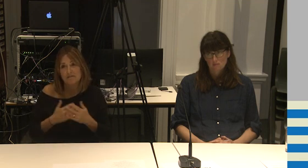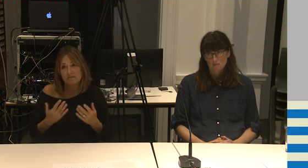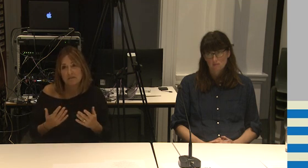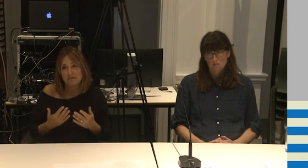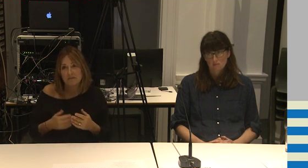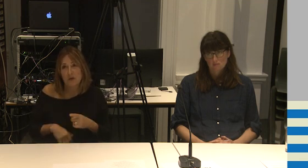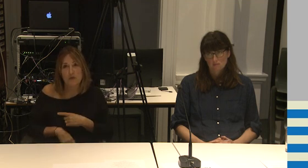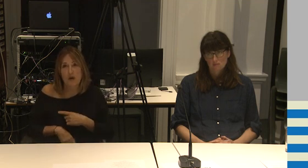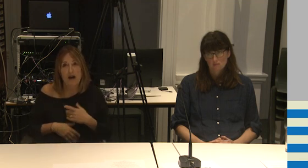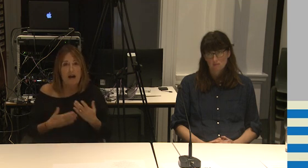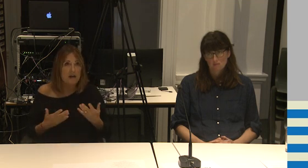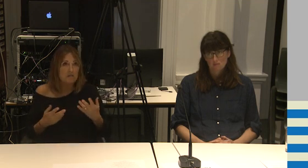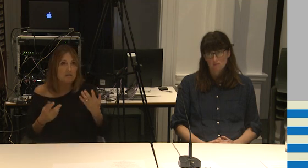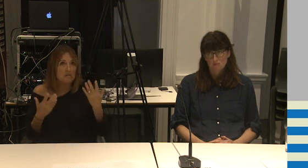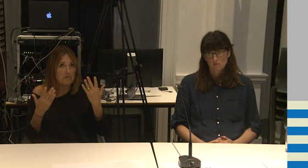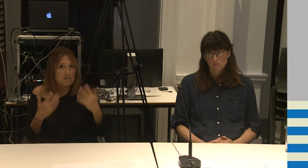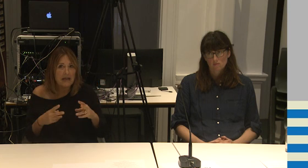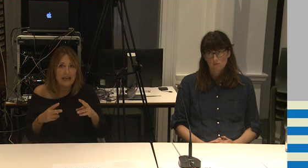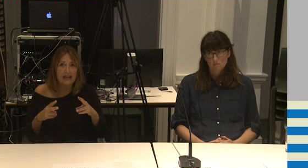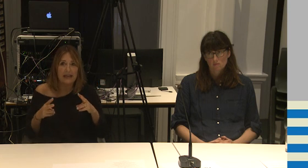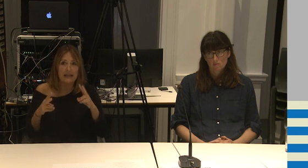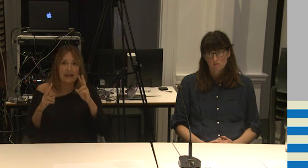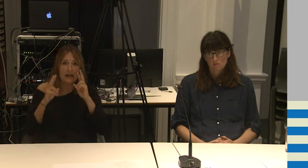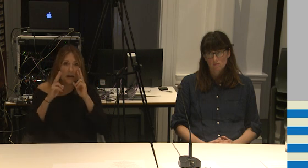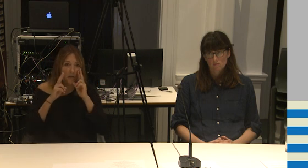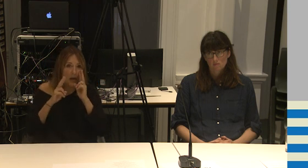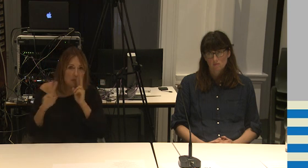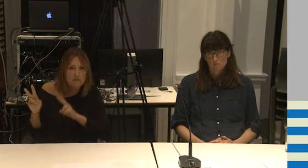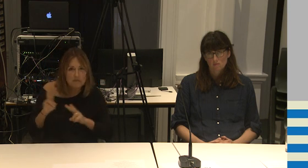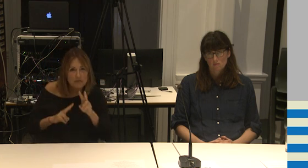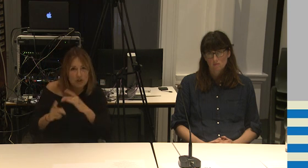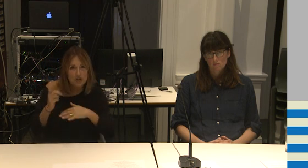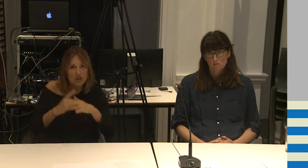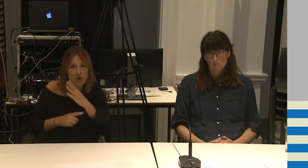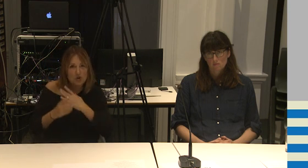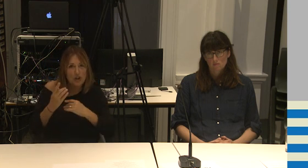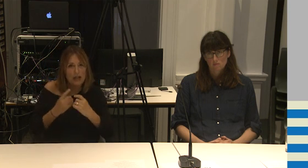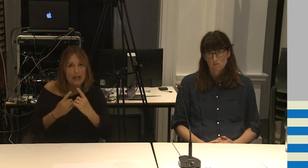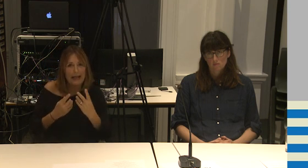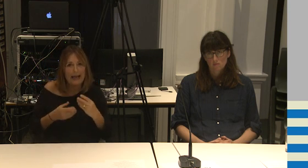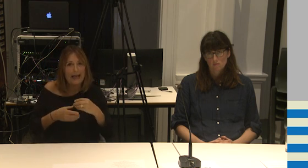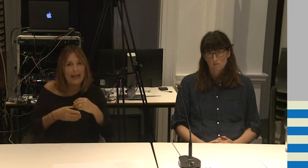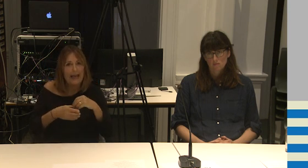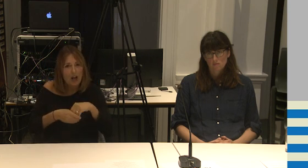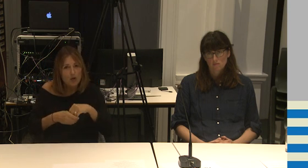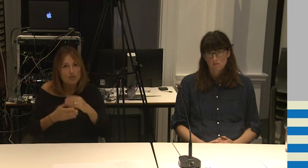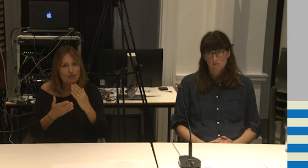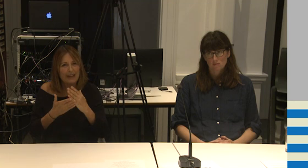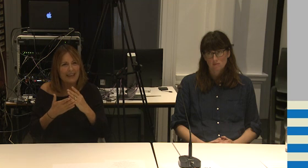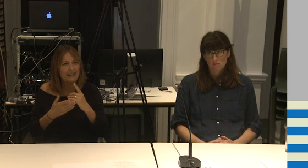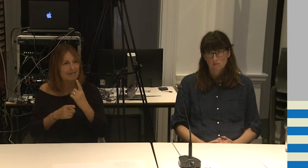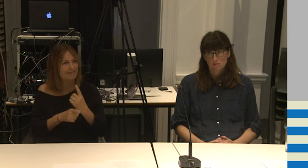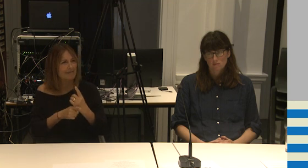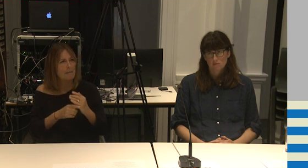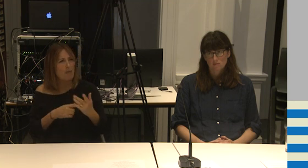I can't help but observe that social inclusion has become much more related to security